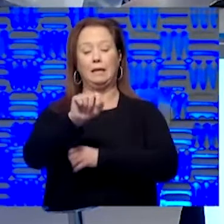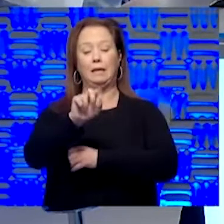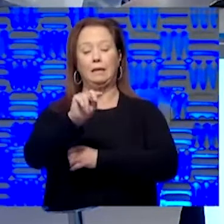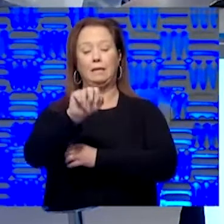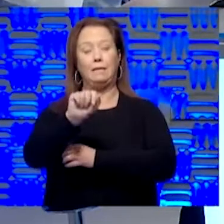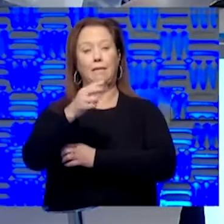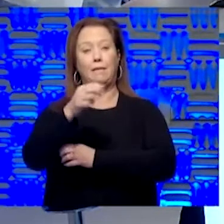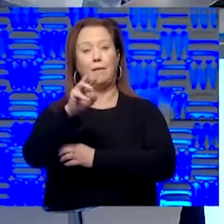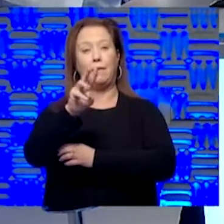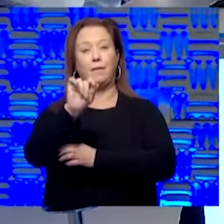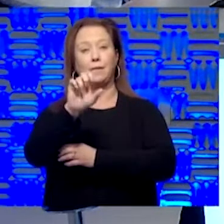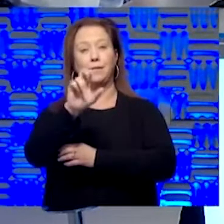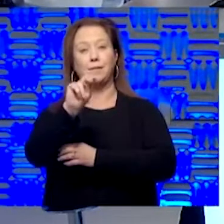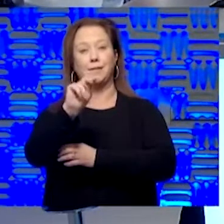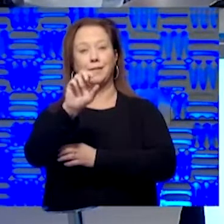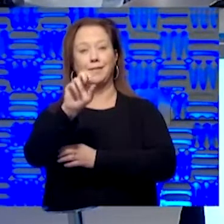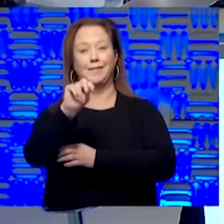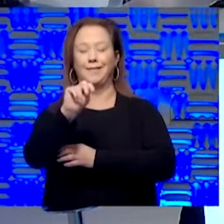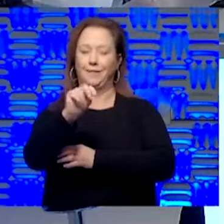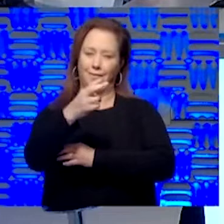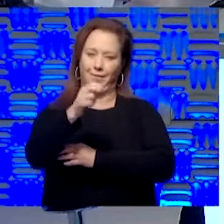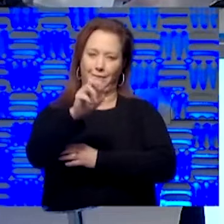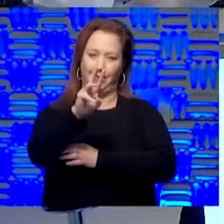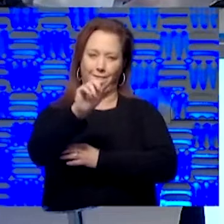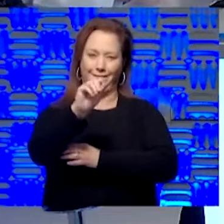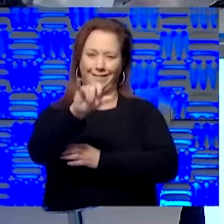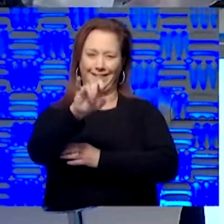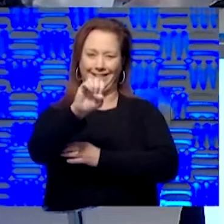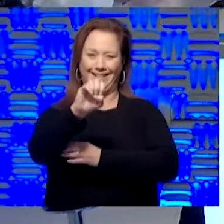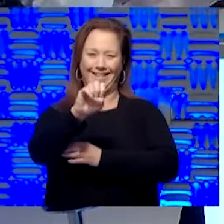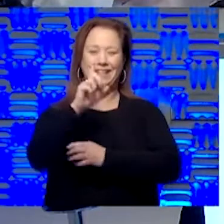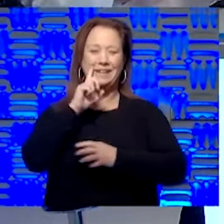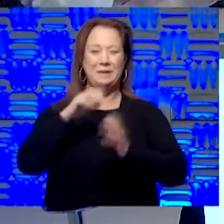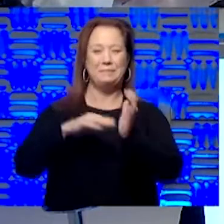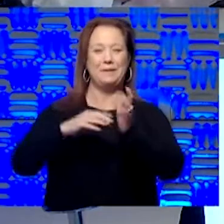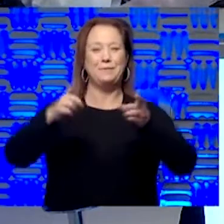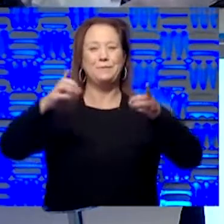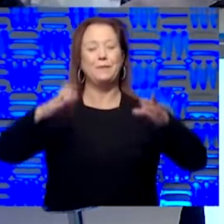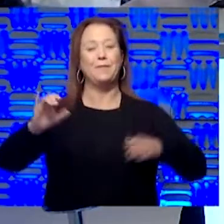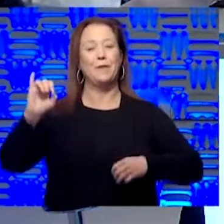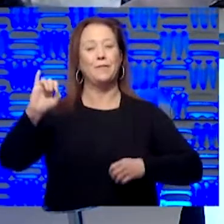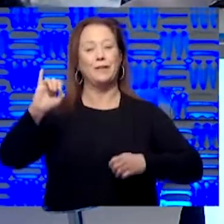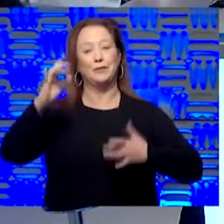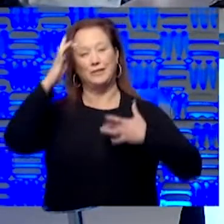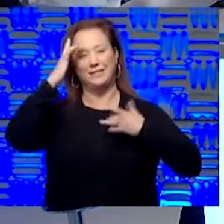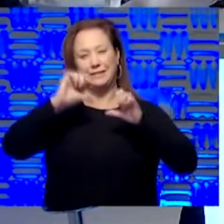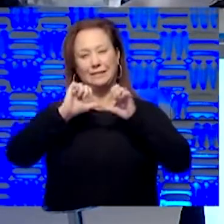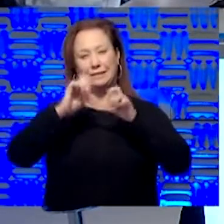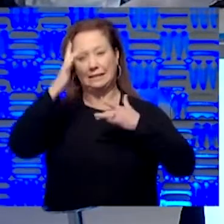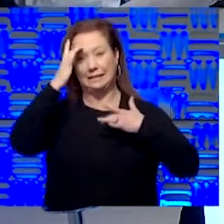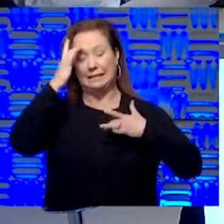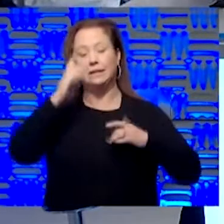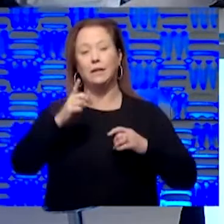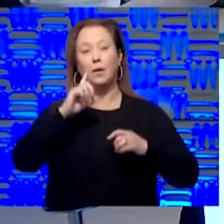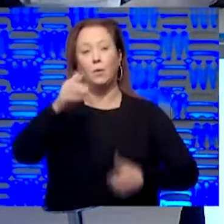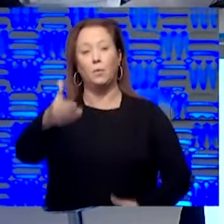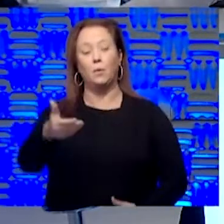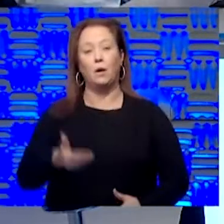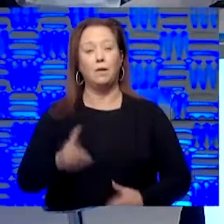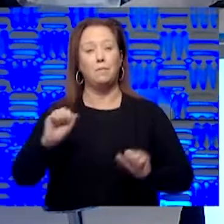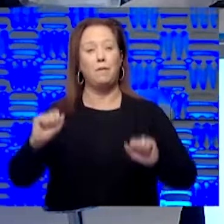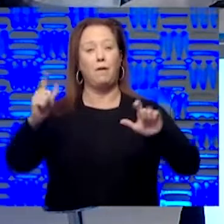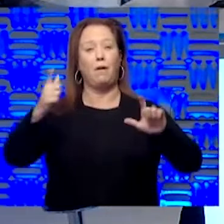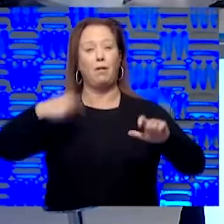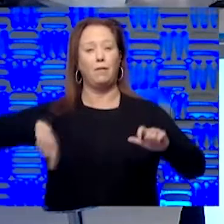Hawkinson, Hawkeye, I know I say it every day, Medical Director of Infectious Disease, and wanted to welcome all of